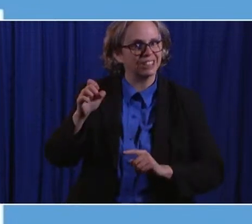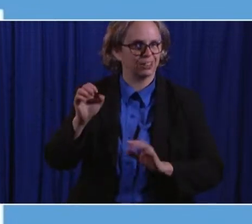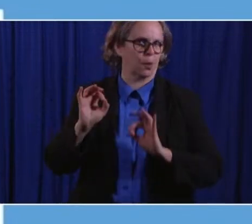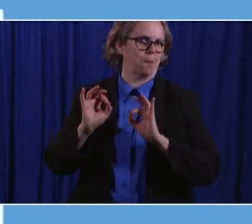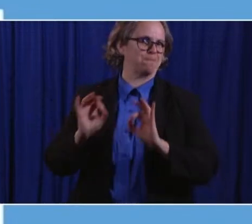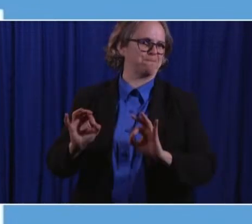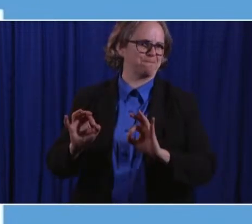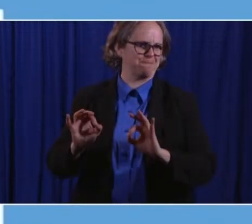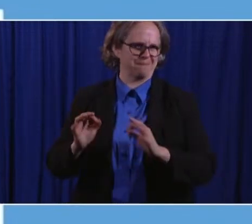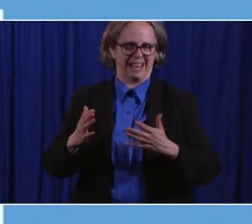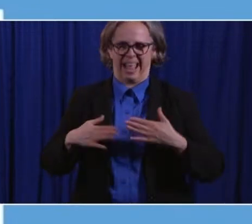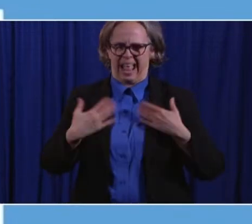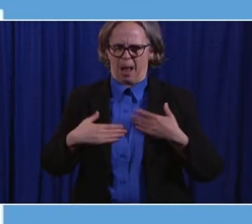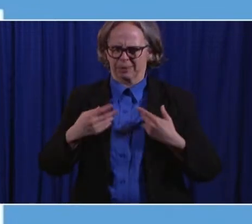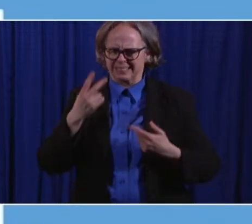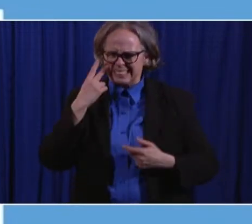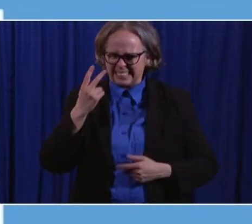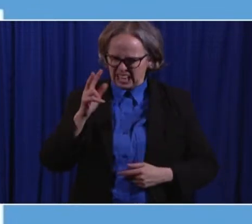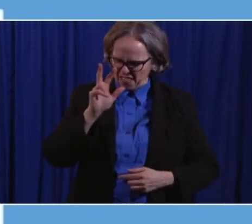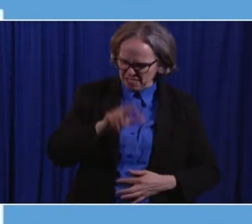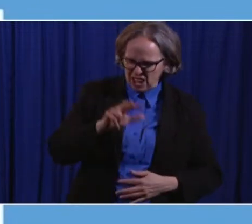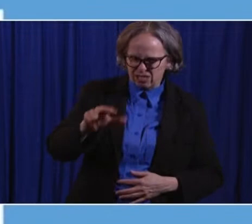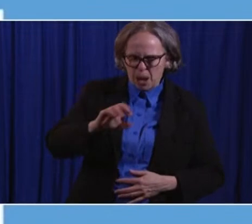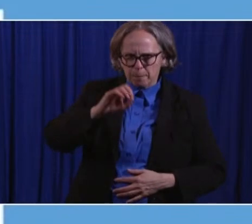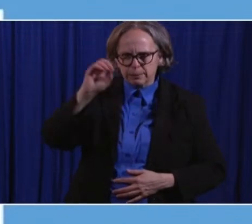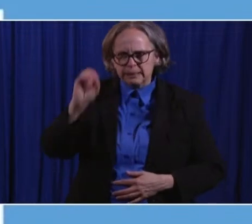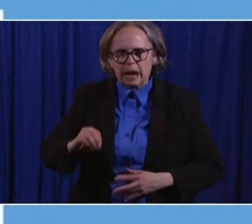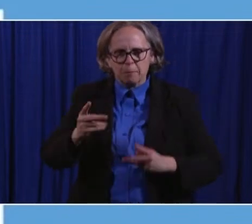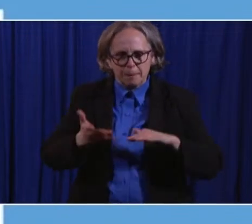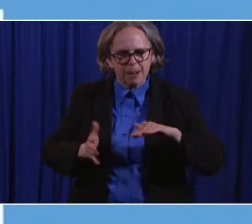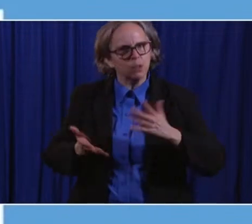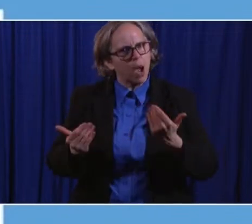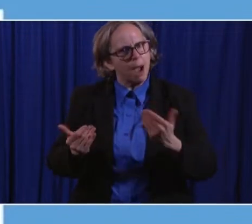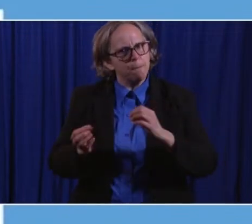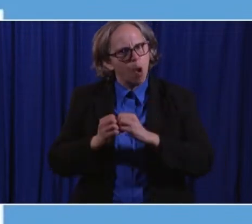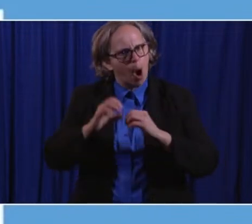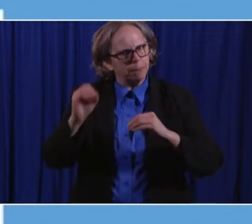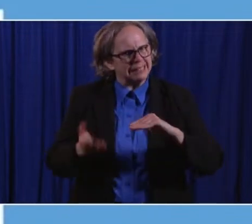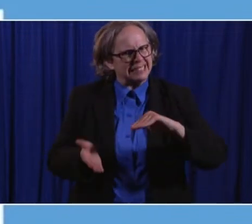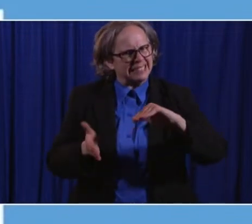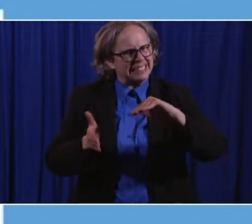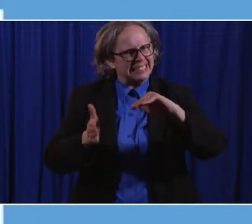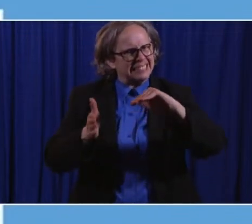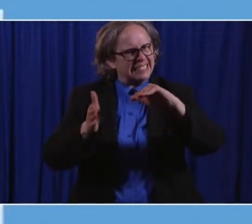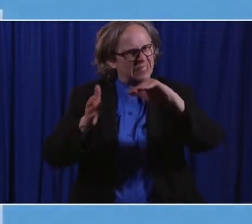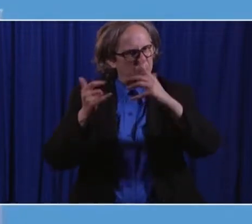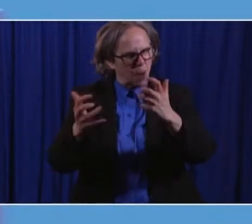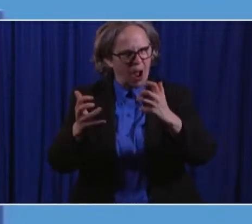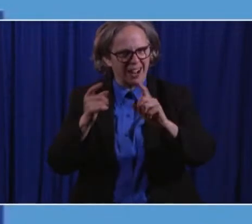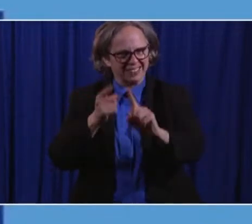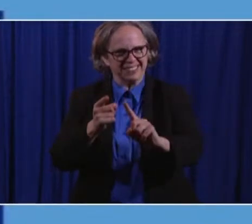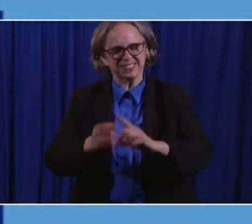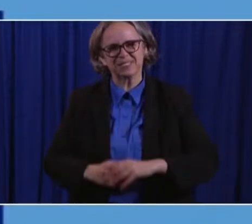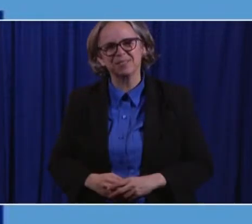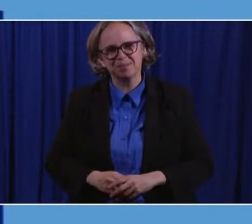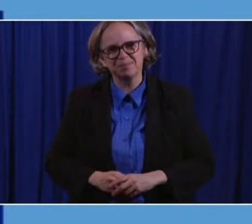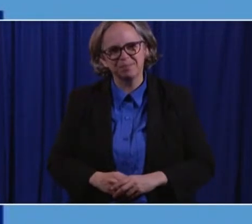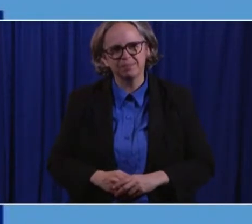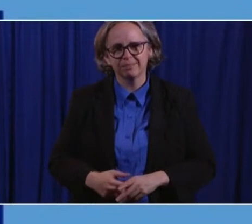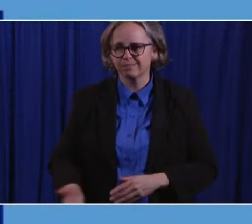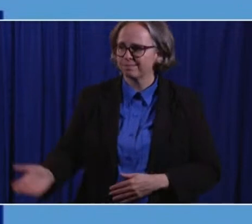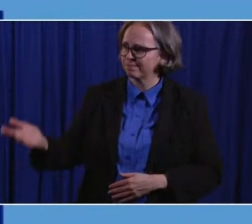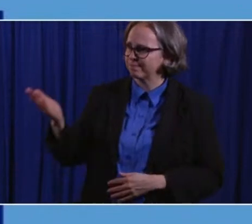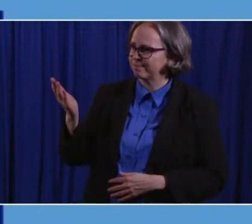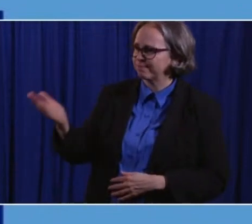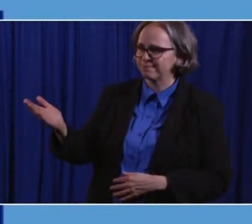milestone and look forward to the next milestones as well. Eric, we'll go to the next one.